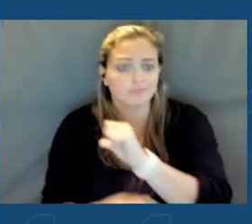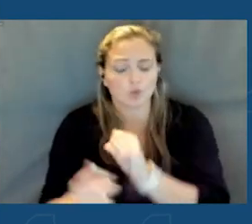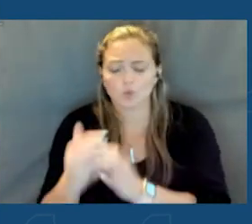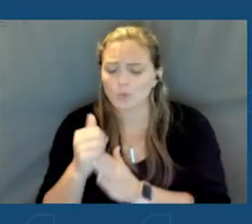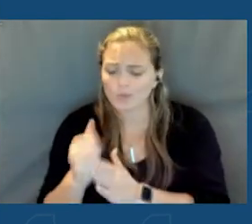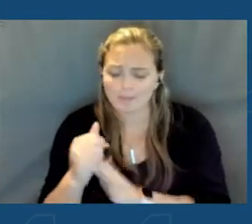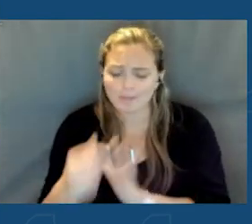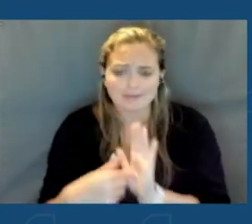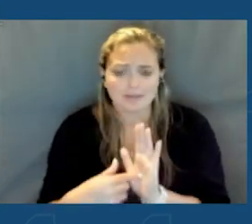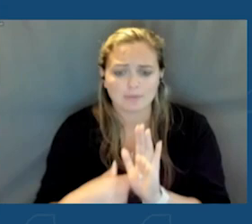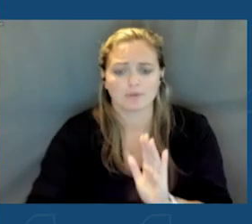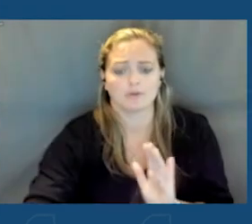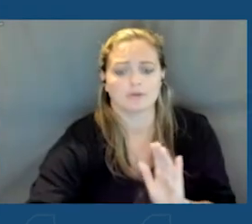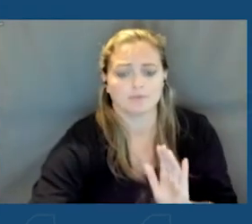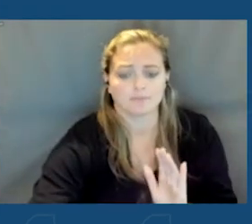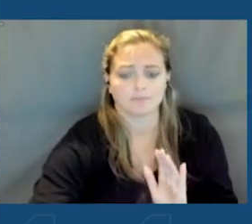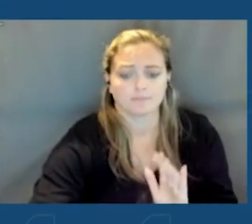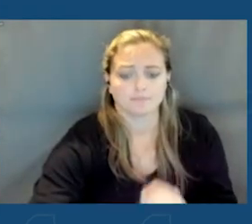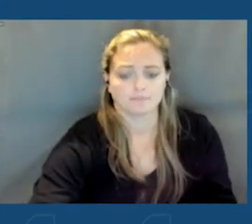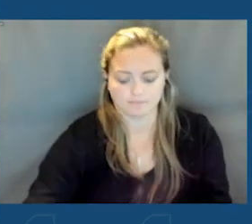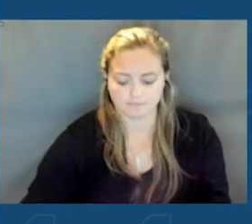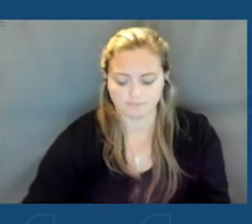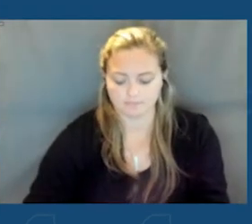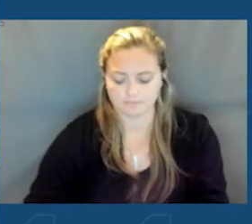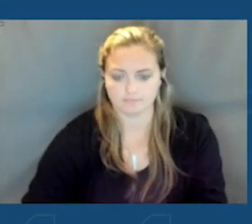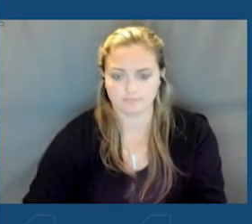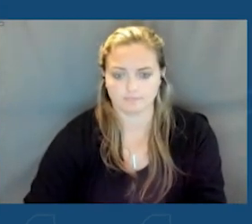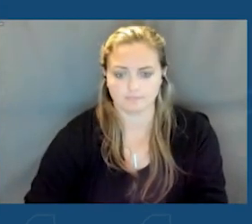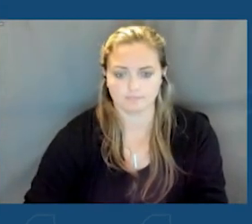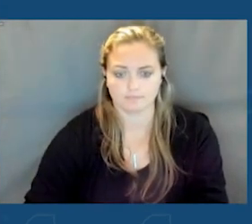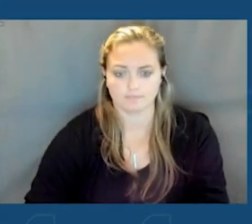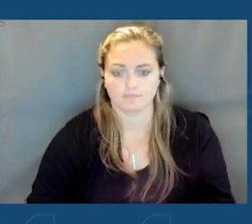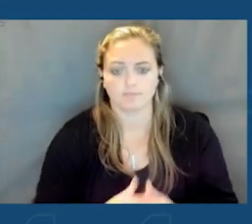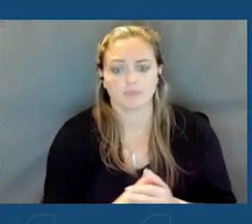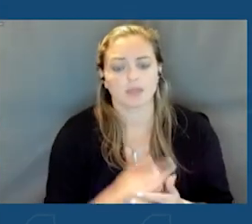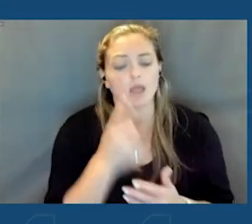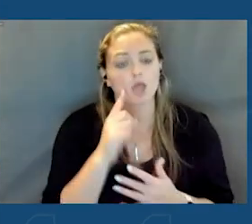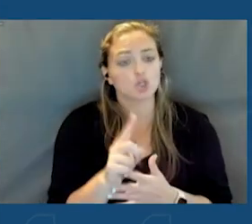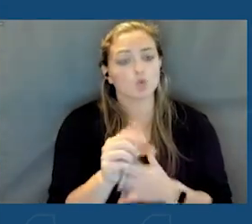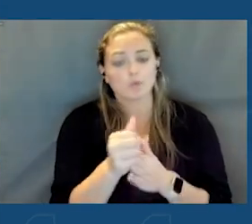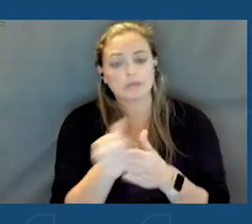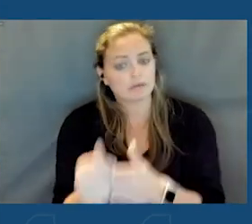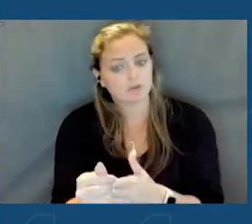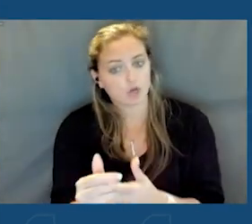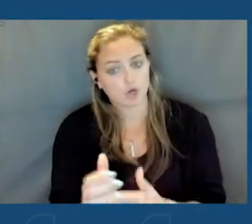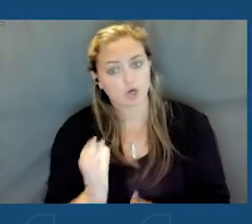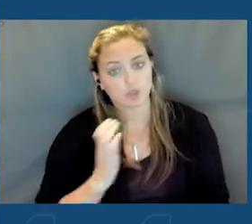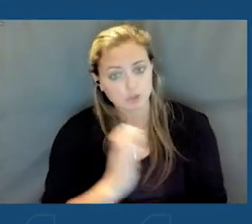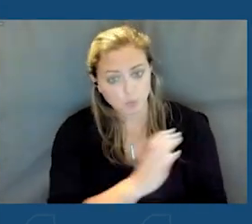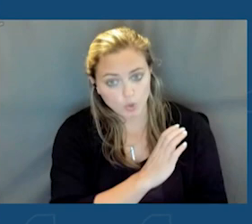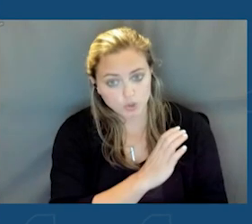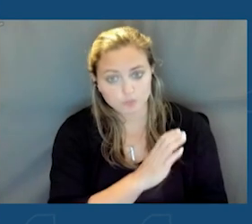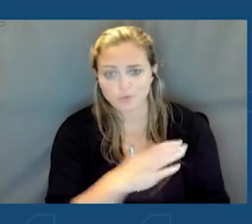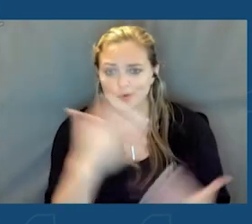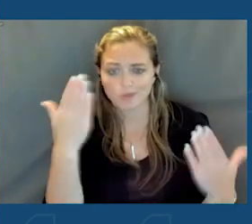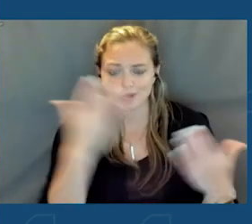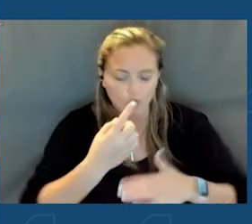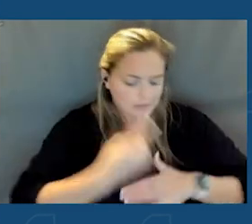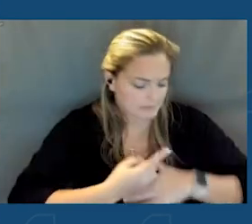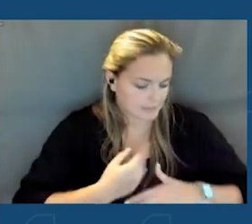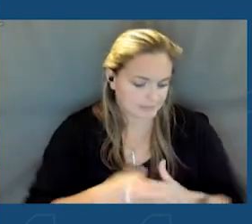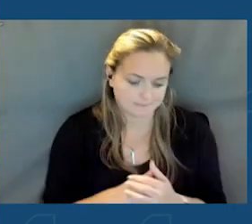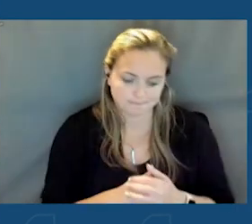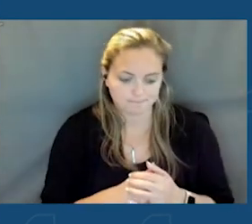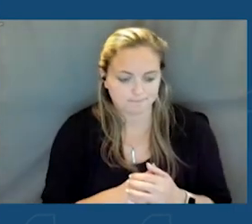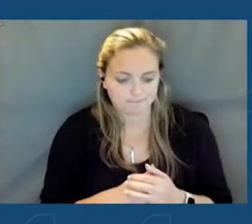example. You have helped navigate our consortium during the darkest days, and